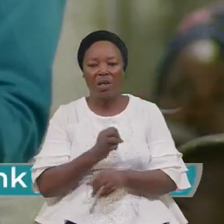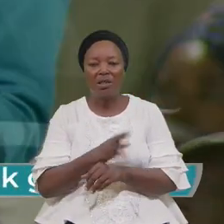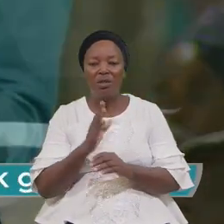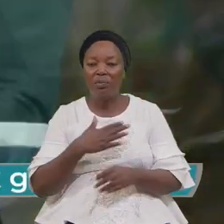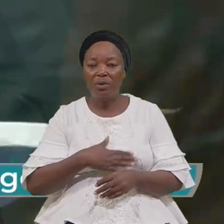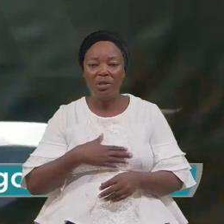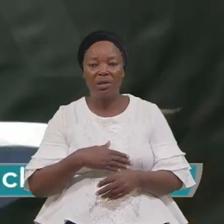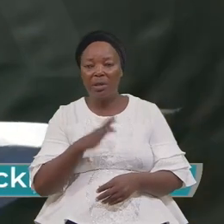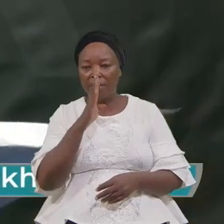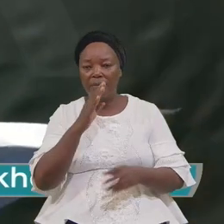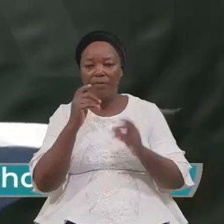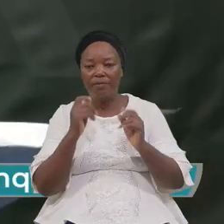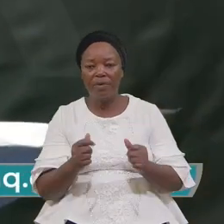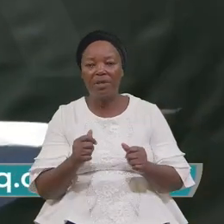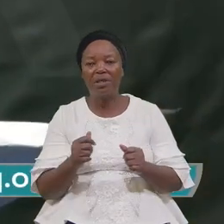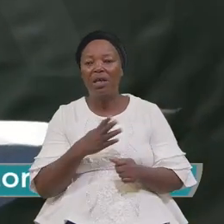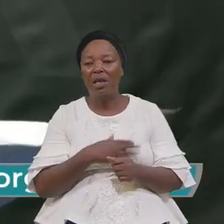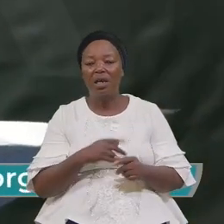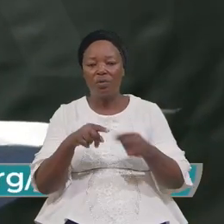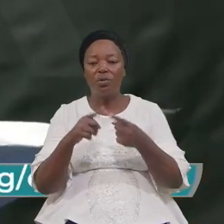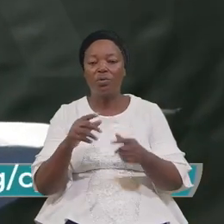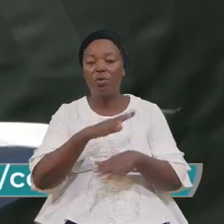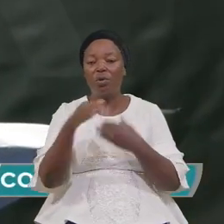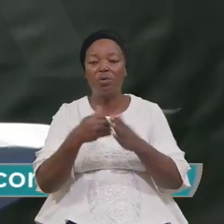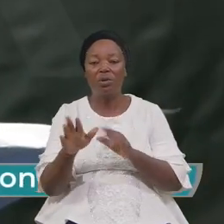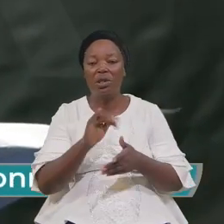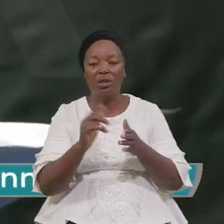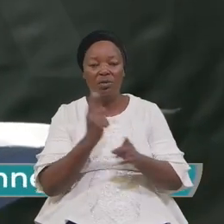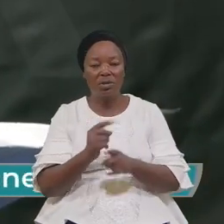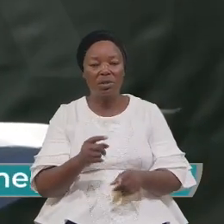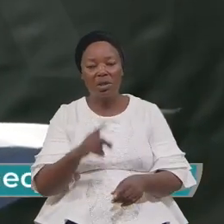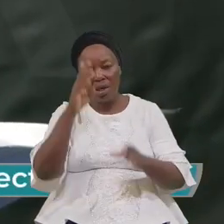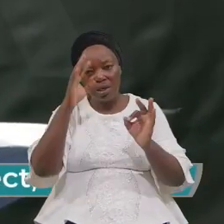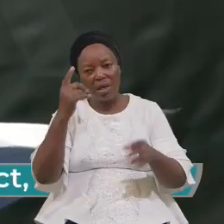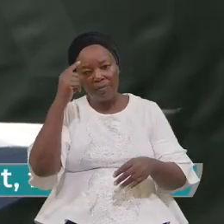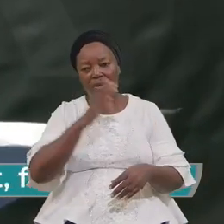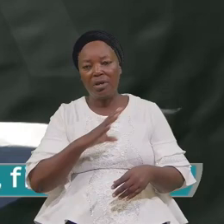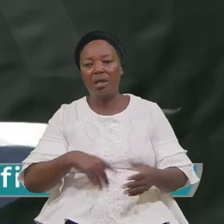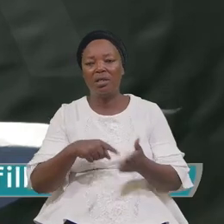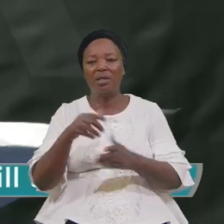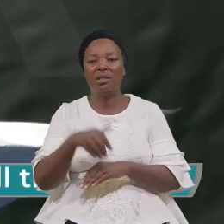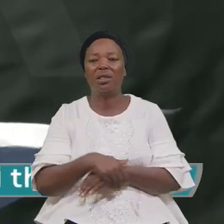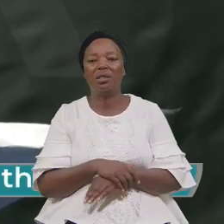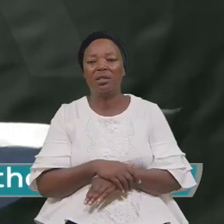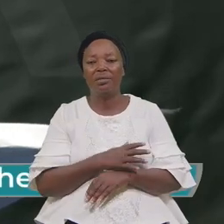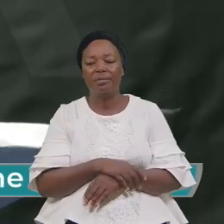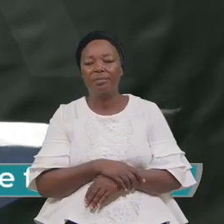get to all those that have taken decision and take their contacts.